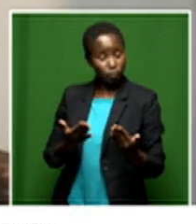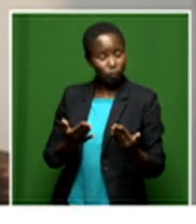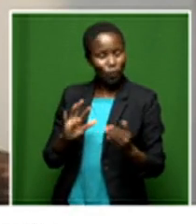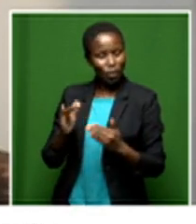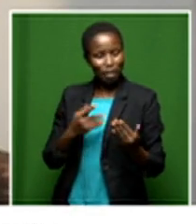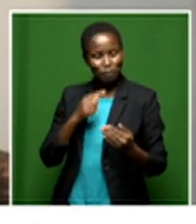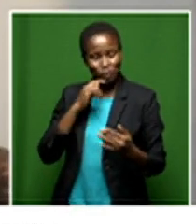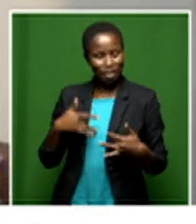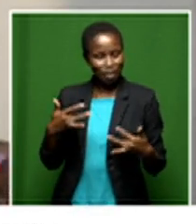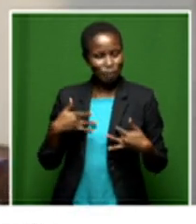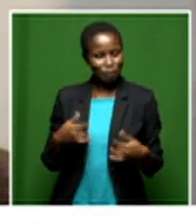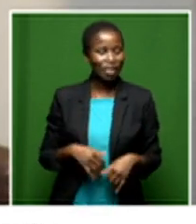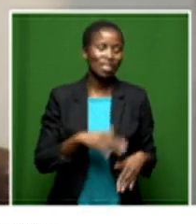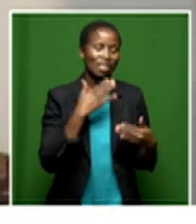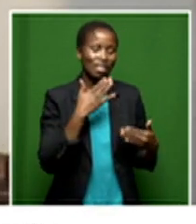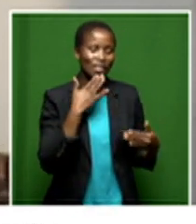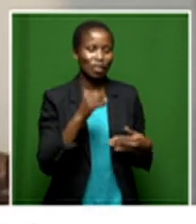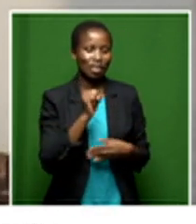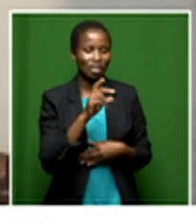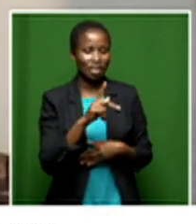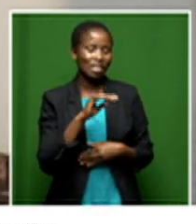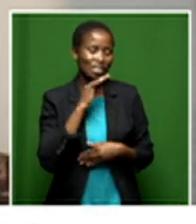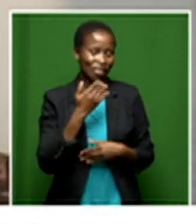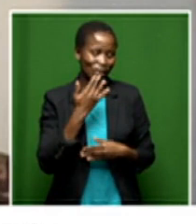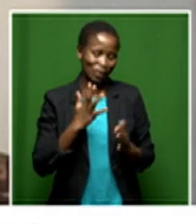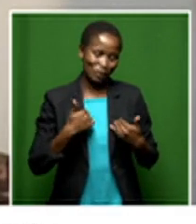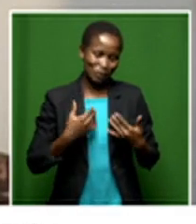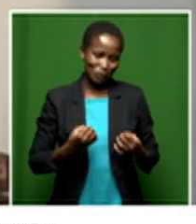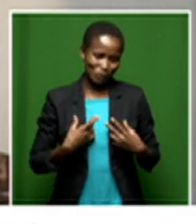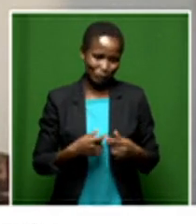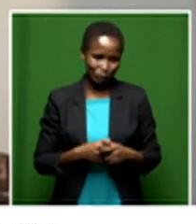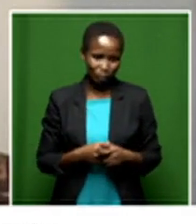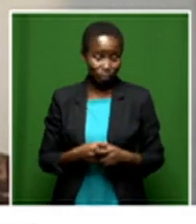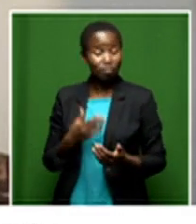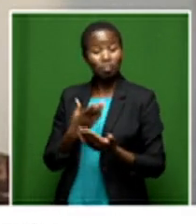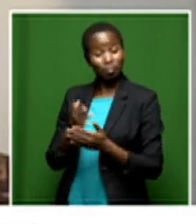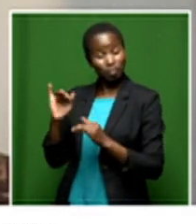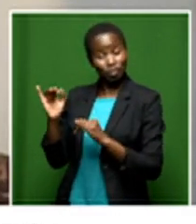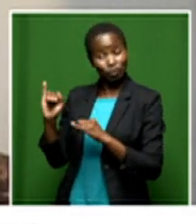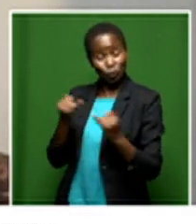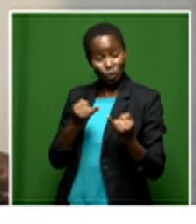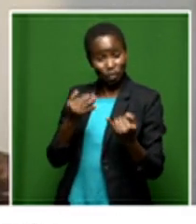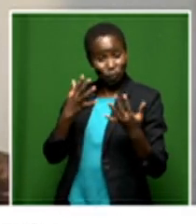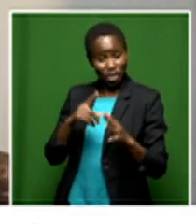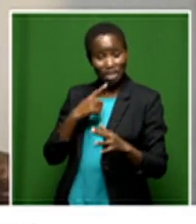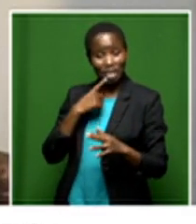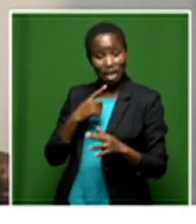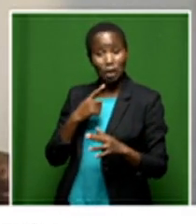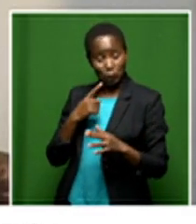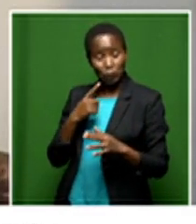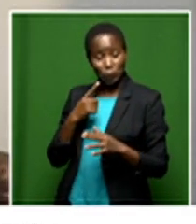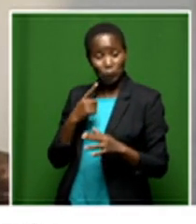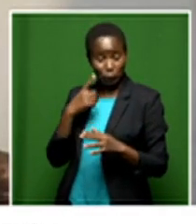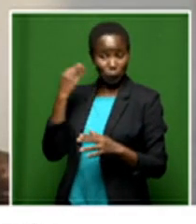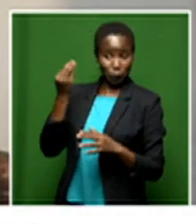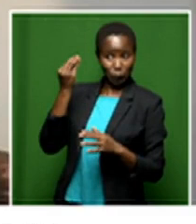Thank you, Sakina, and thank you for having us. As you can hear from that introduction, Nomkhita, it's a very, very gloomy